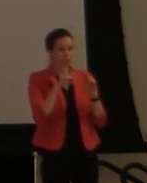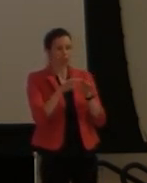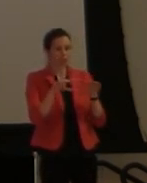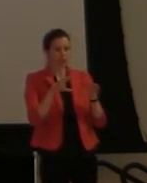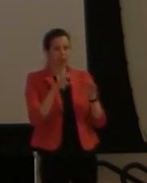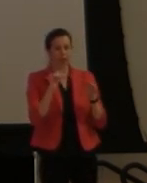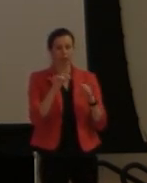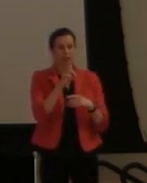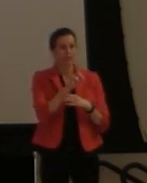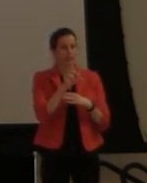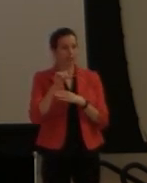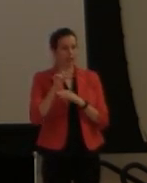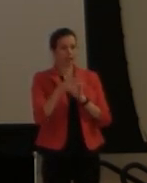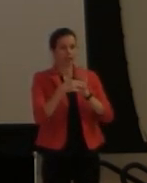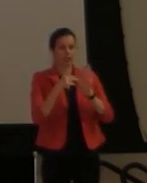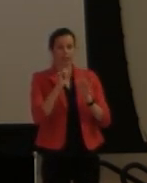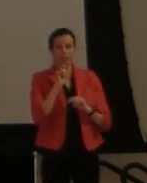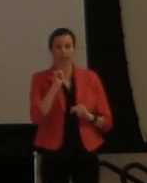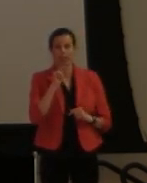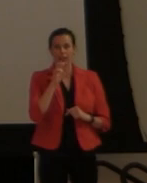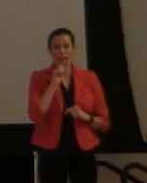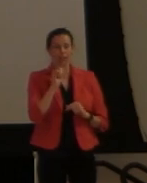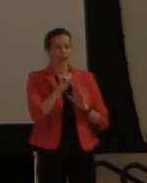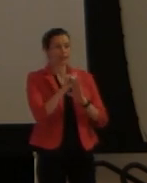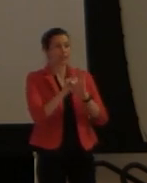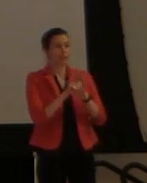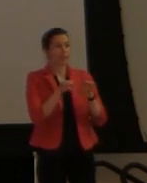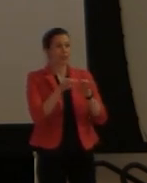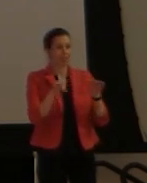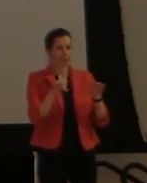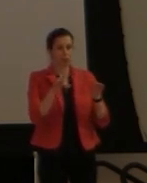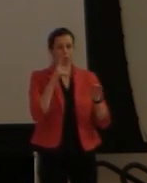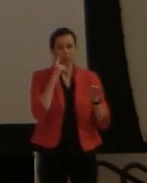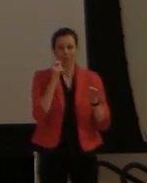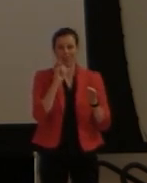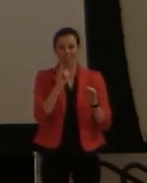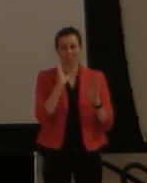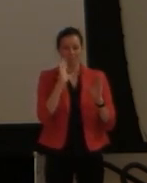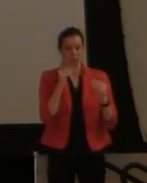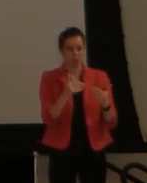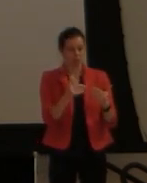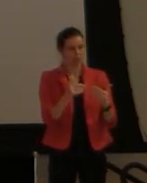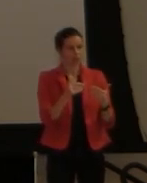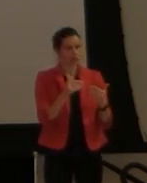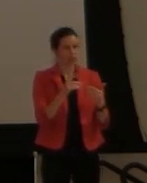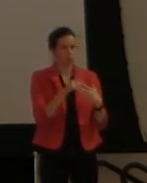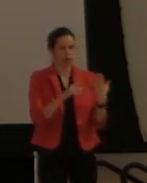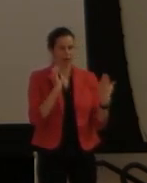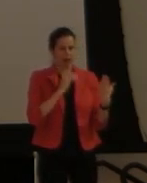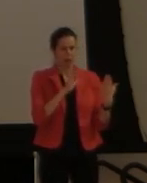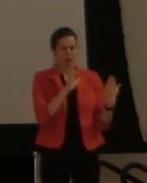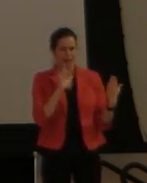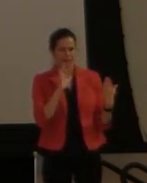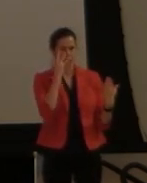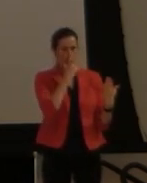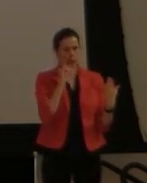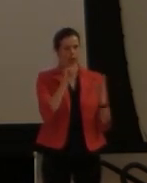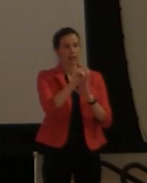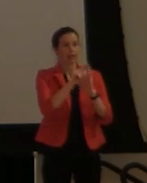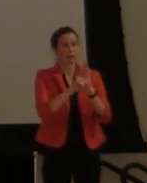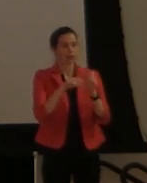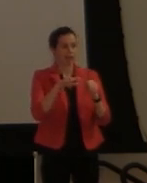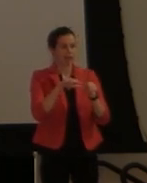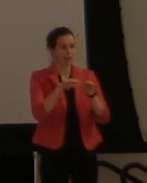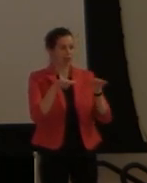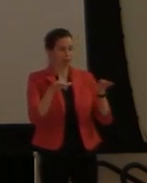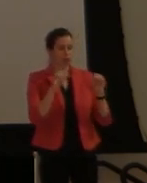disability status. And this is state level data because our focus was on what our gaps look like at the state level, which might be